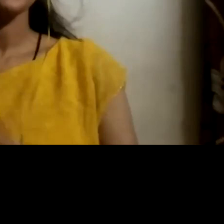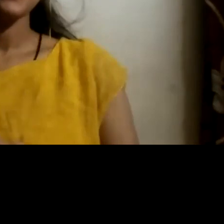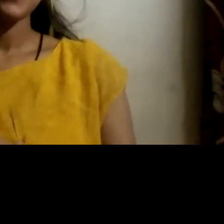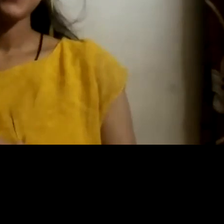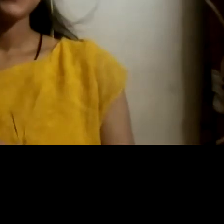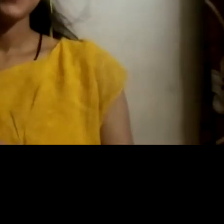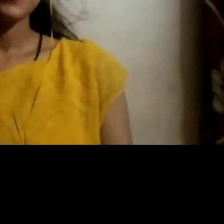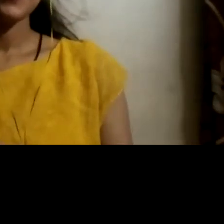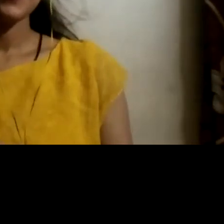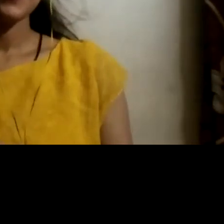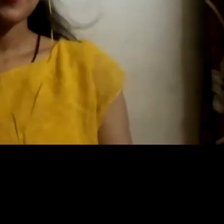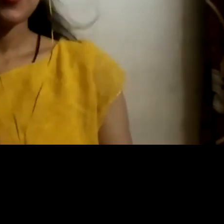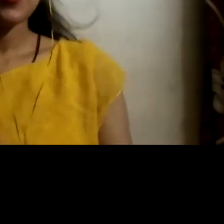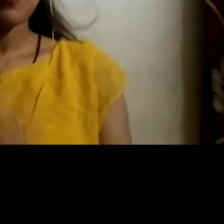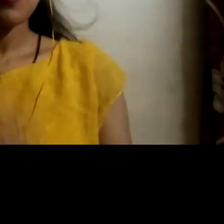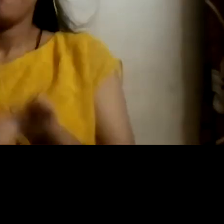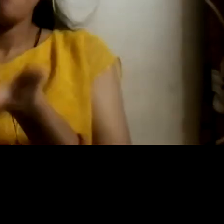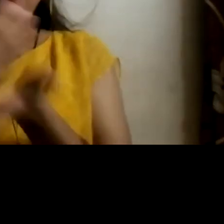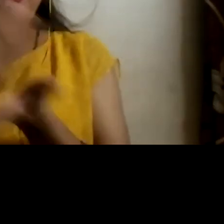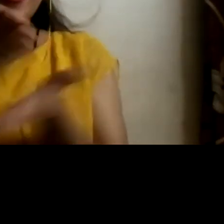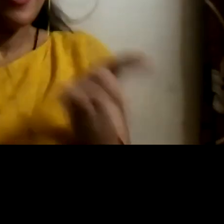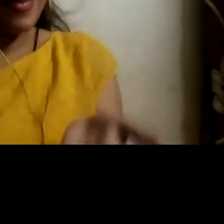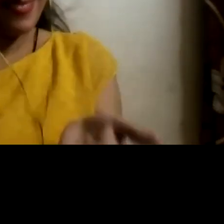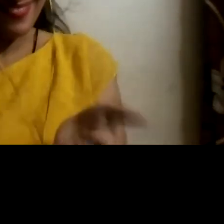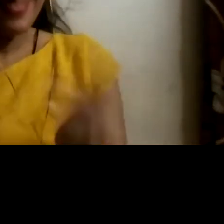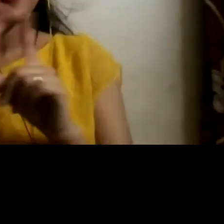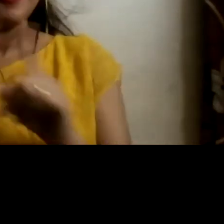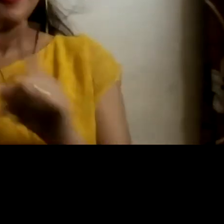to host this event, right?